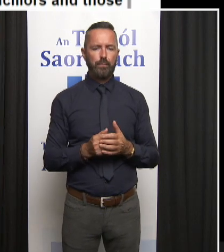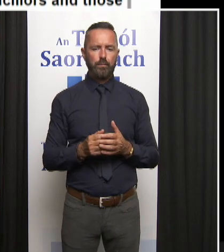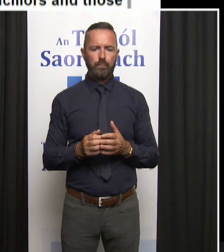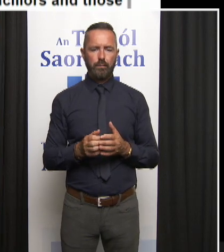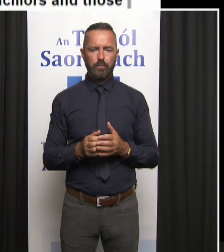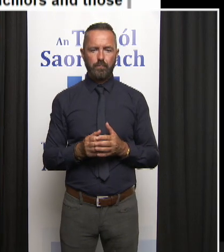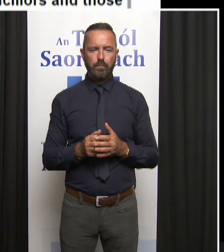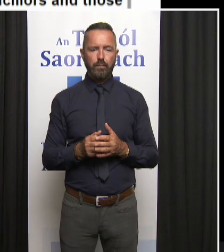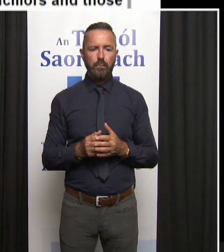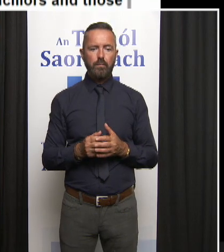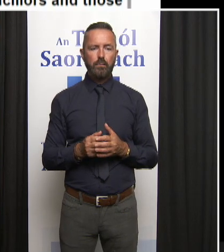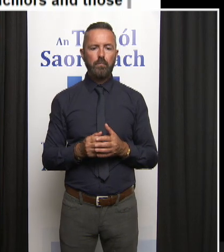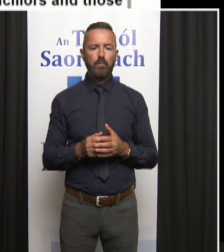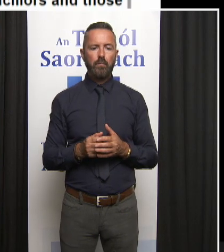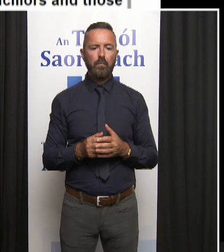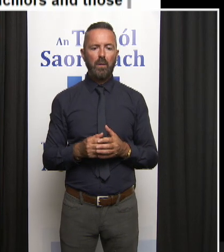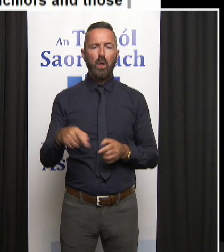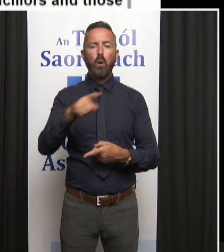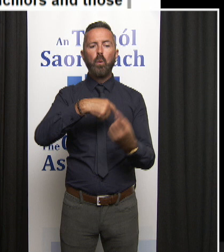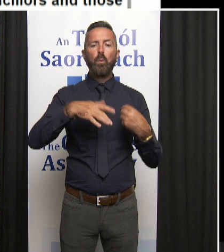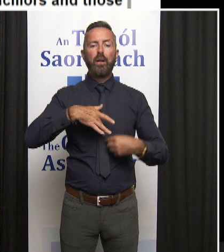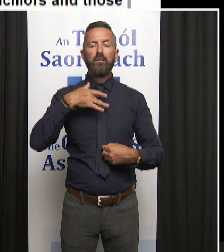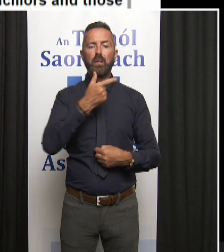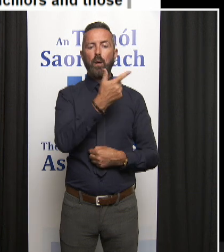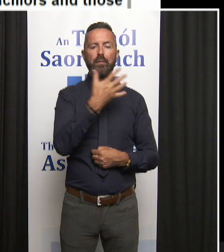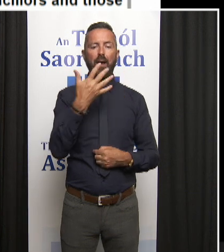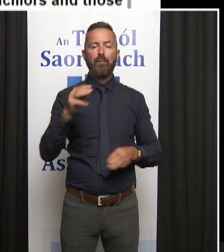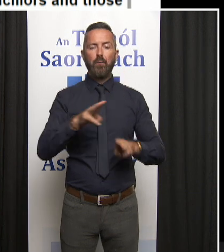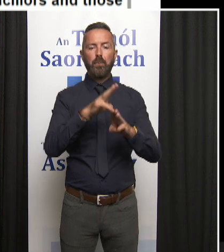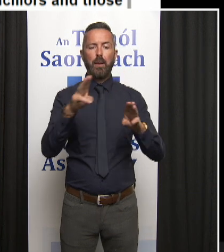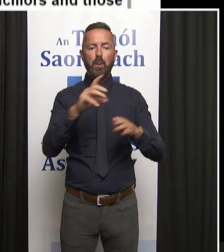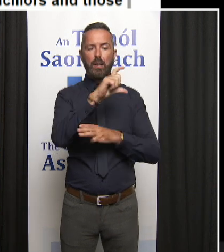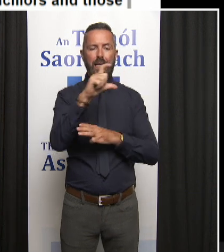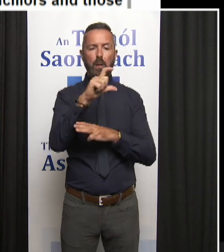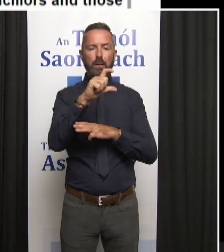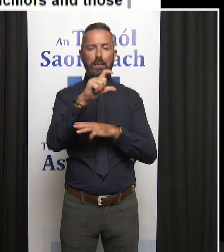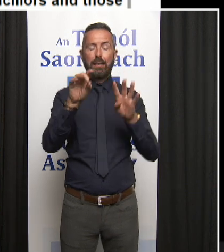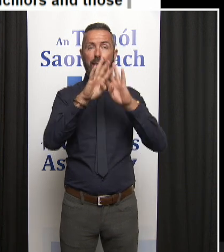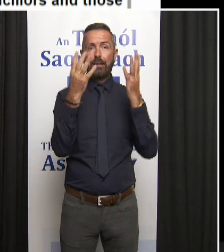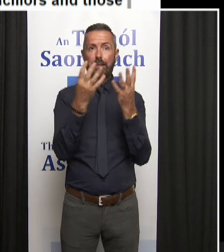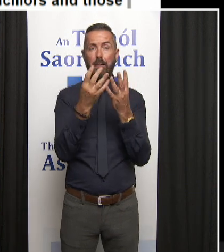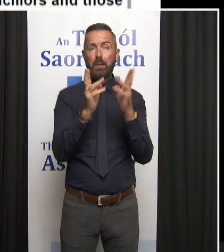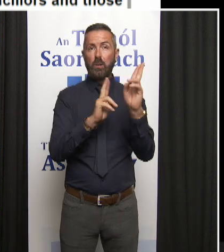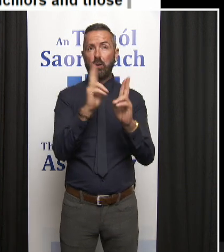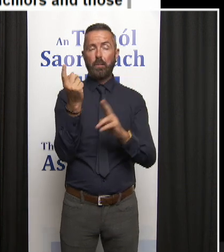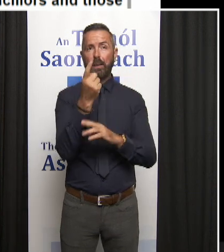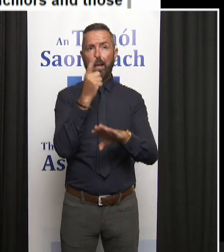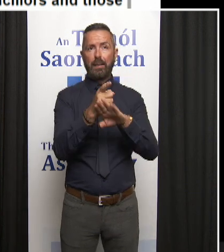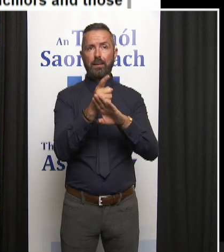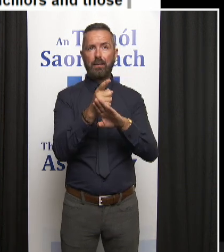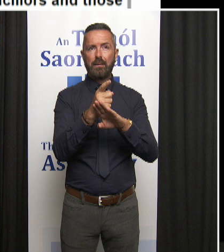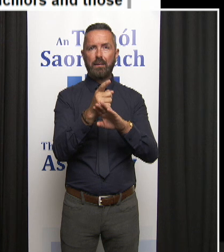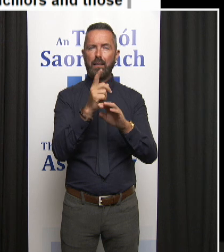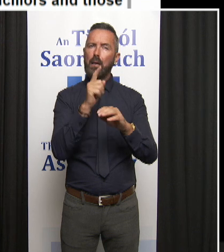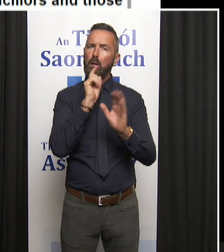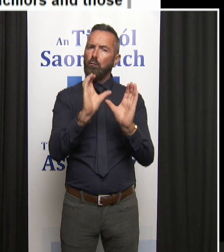So yeah, we went with the 25-person City County Assembly, and we were a bit split